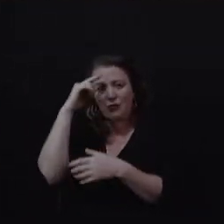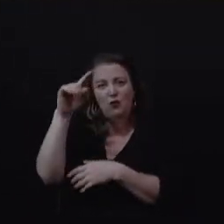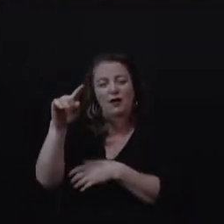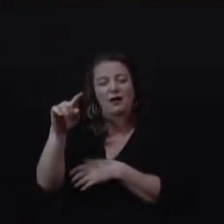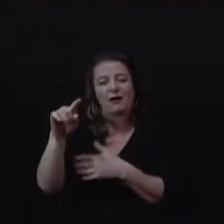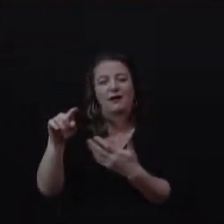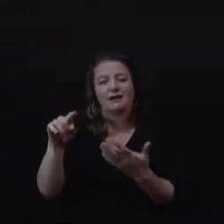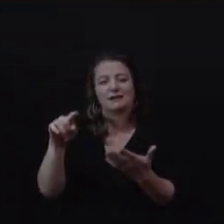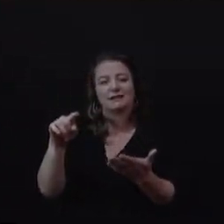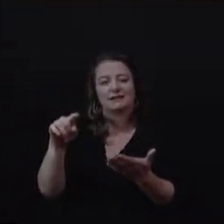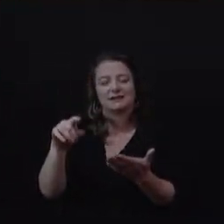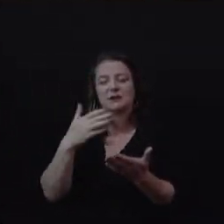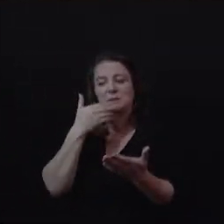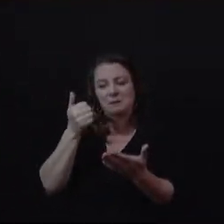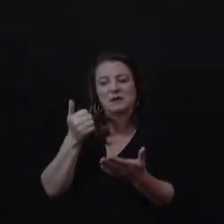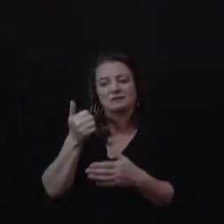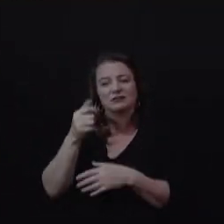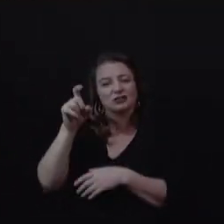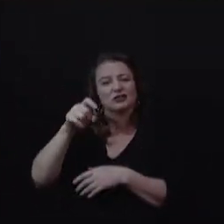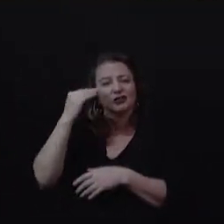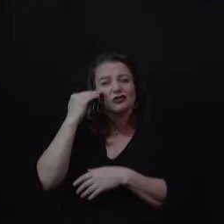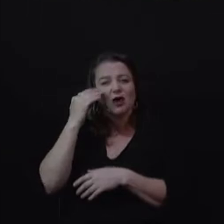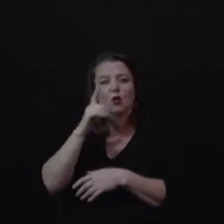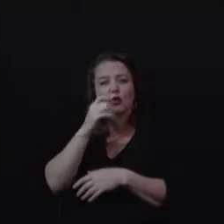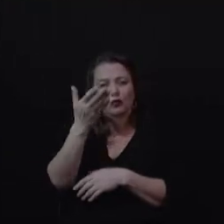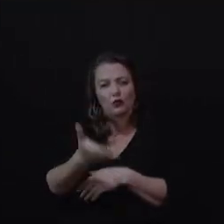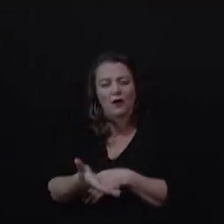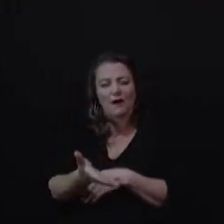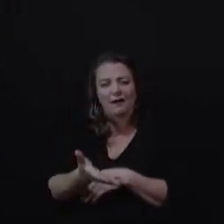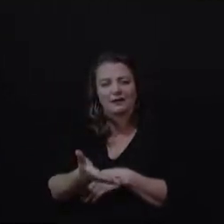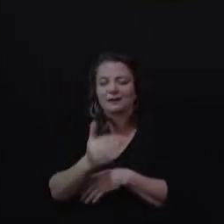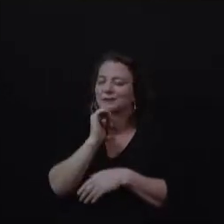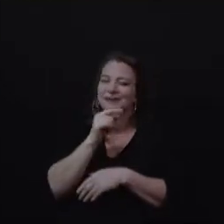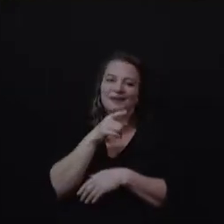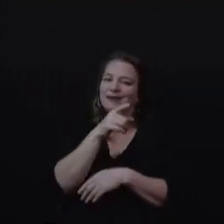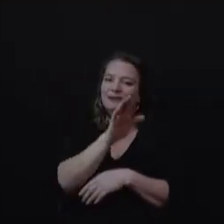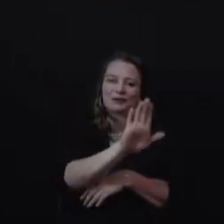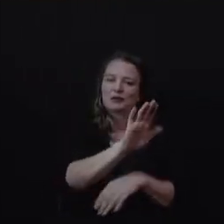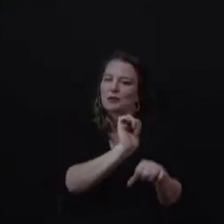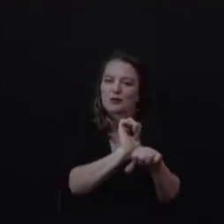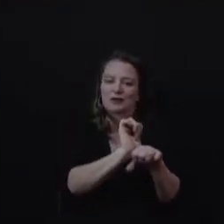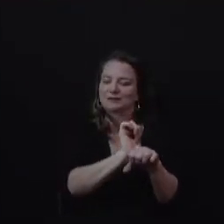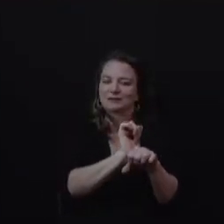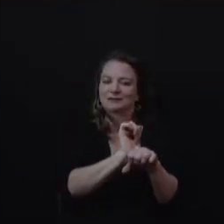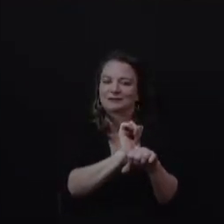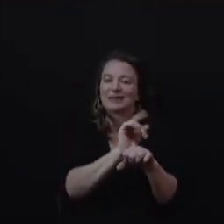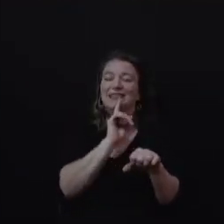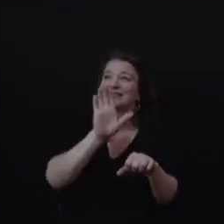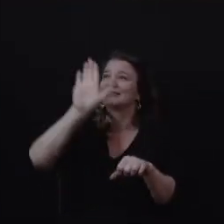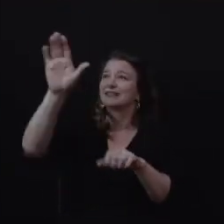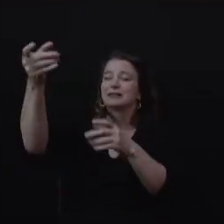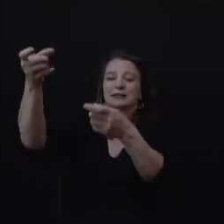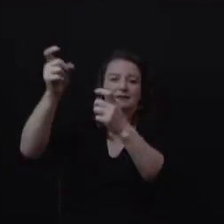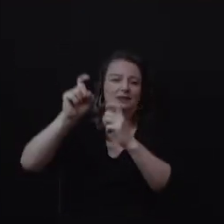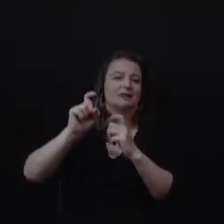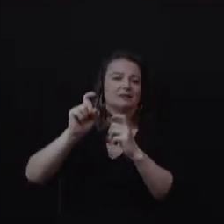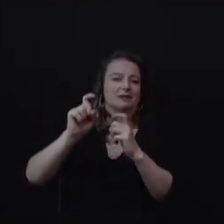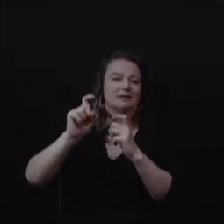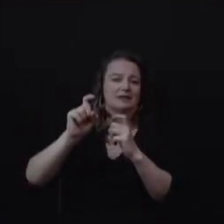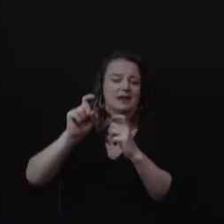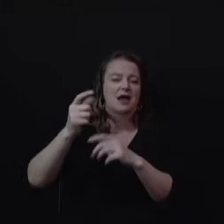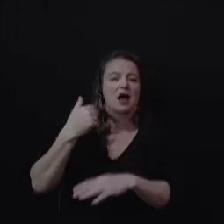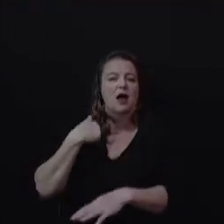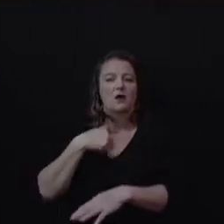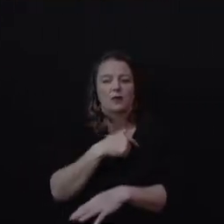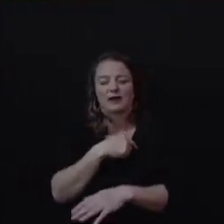you better know who you are, but you better know that it's not you doing it, that it's a gift of God. For we,